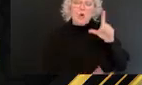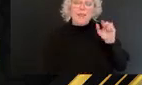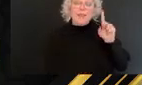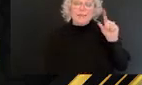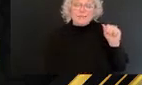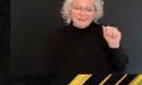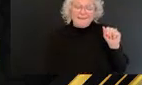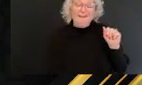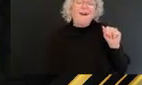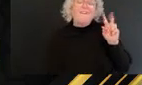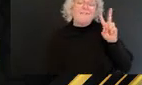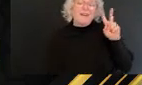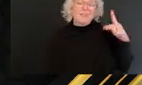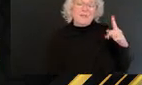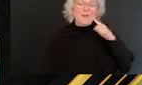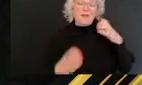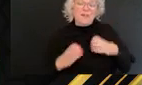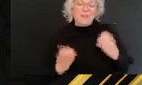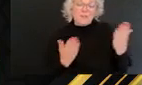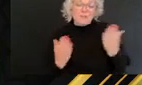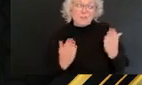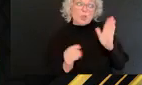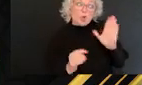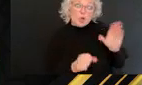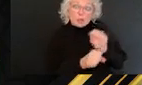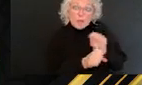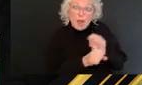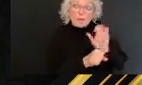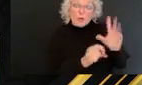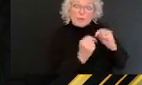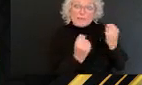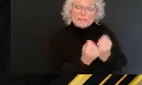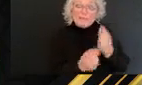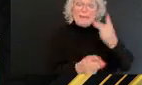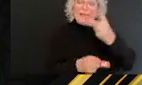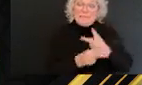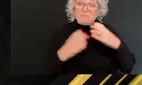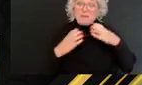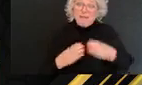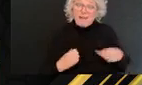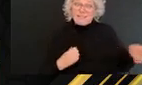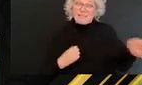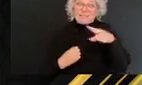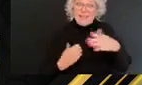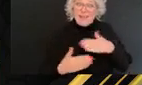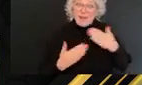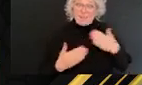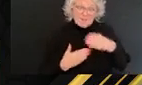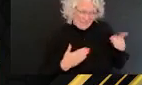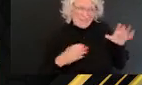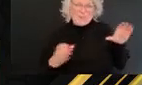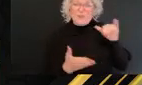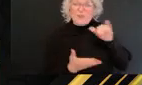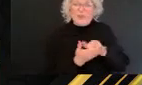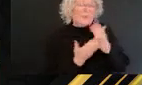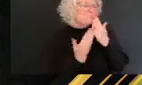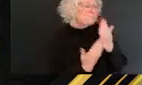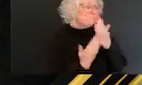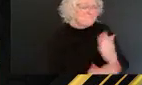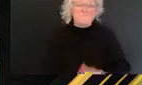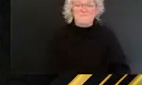daughter Linda is vice president of client services, and her job and her team is to keep clients happy, which evidently they have done. So thank you.